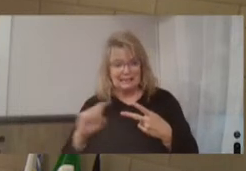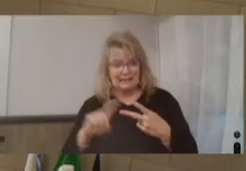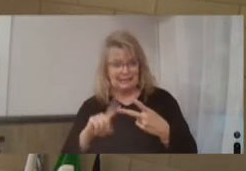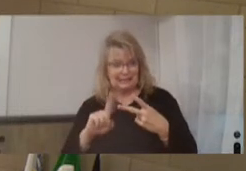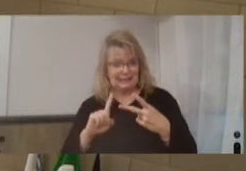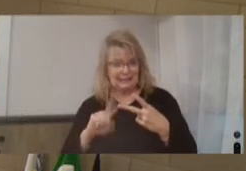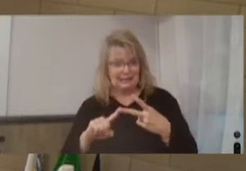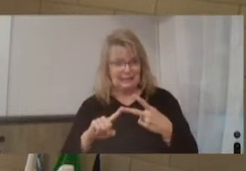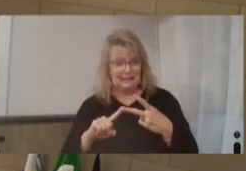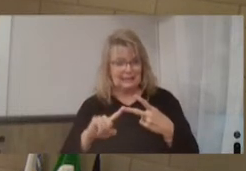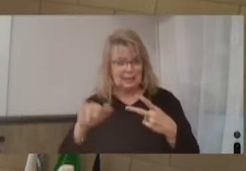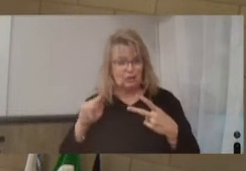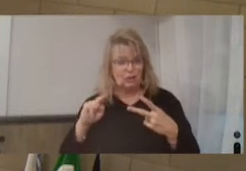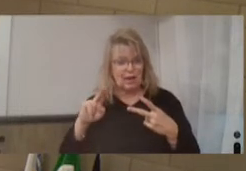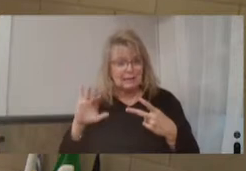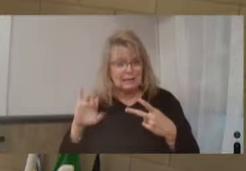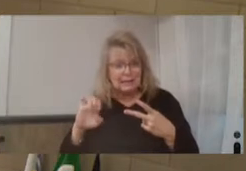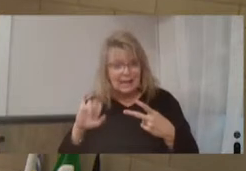Janice Hayes.